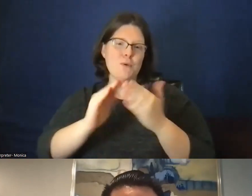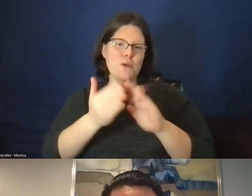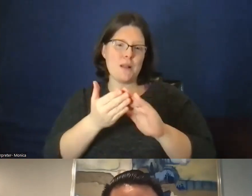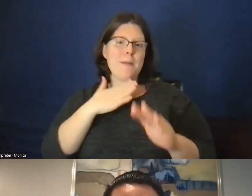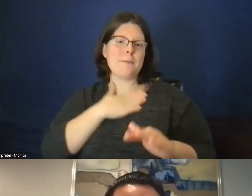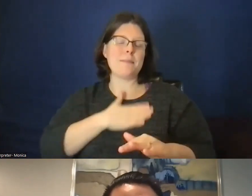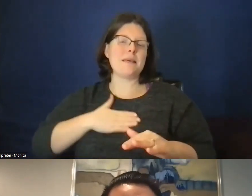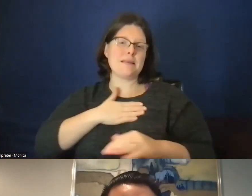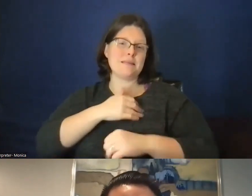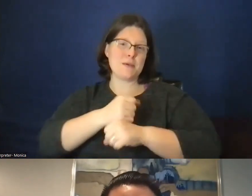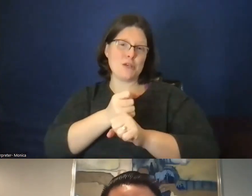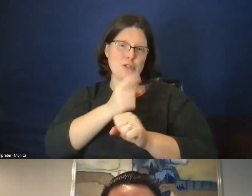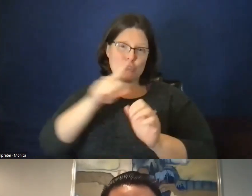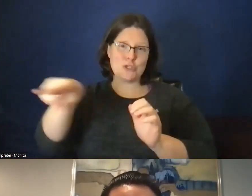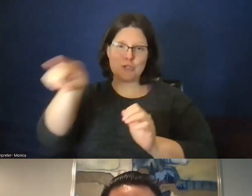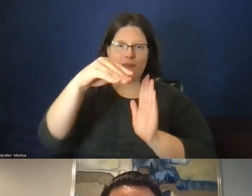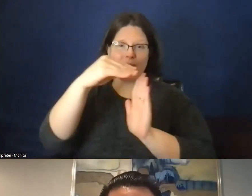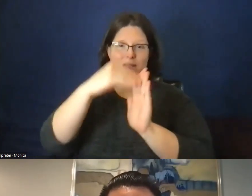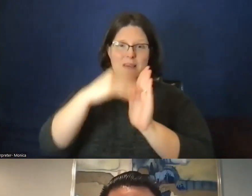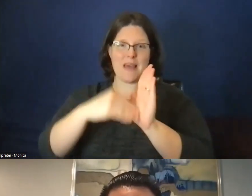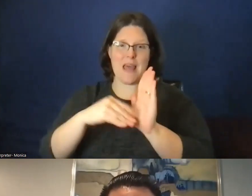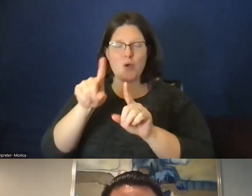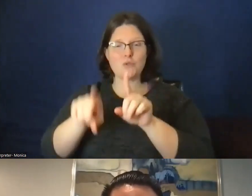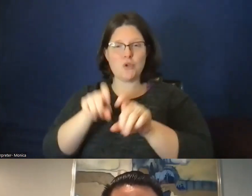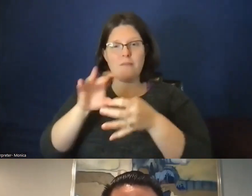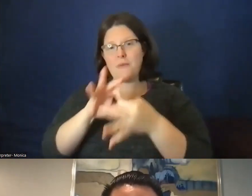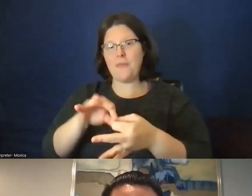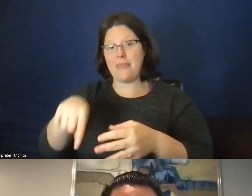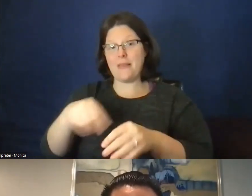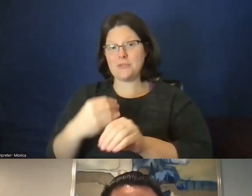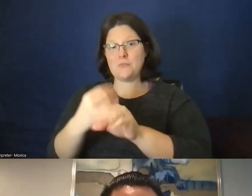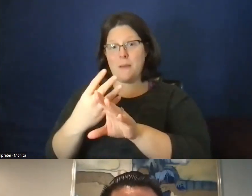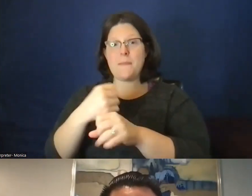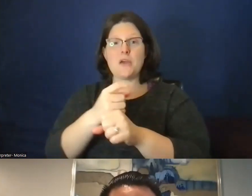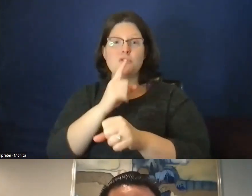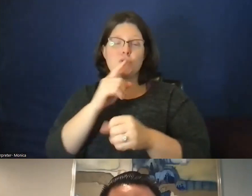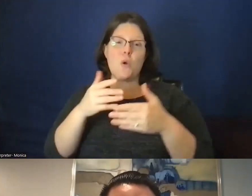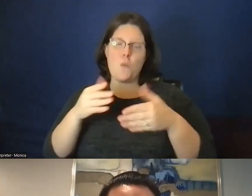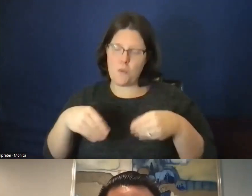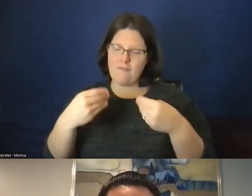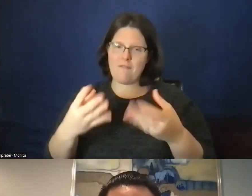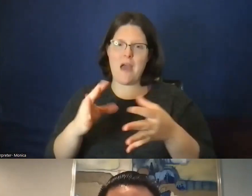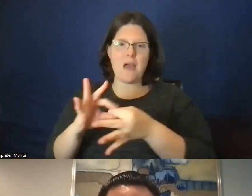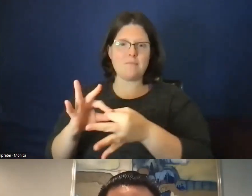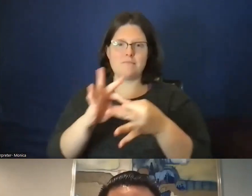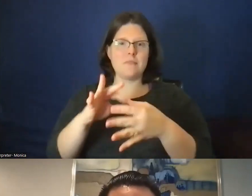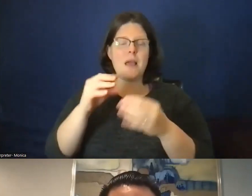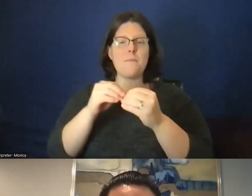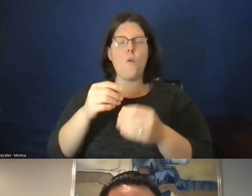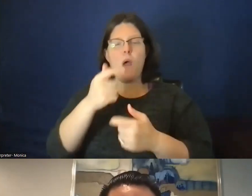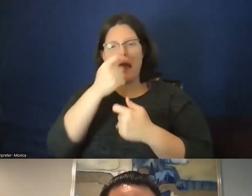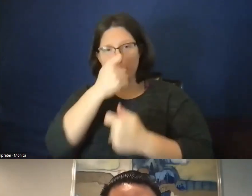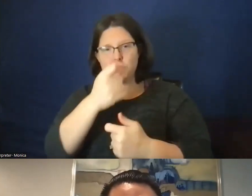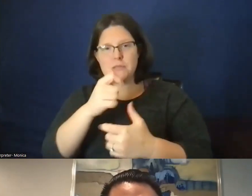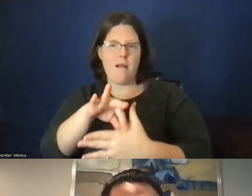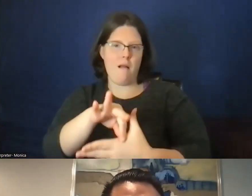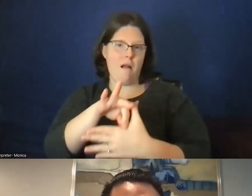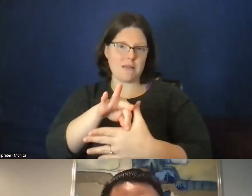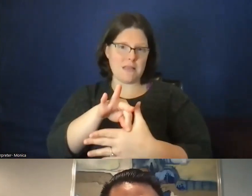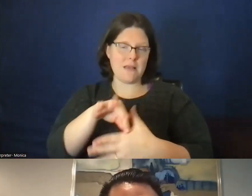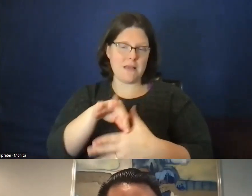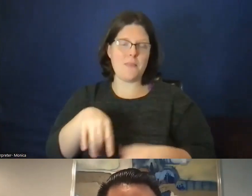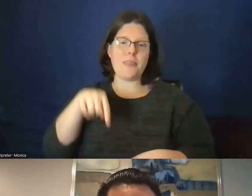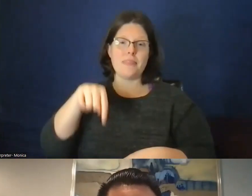Please be sure to fill out the survey following this webinar to make sure we are providing content that you are interested in hearing about. And